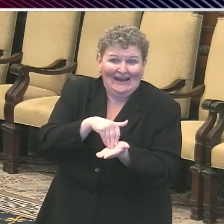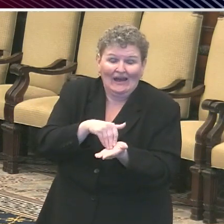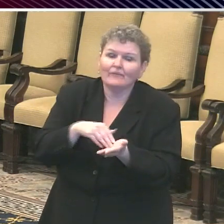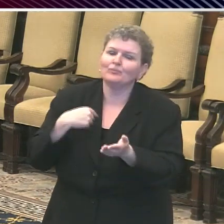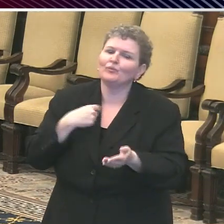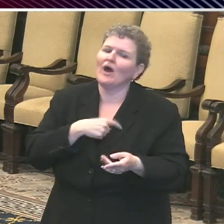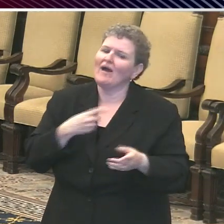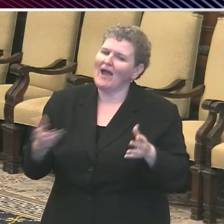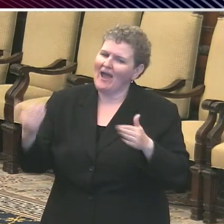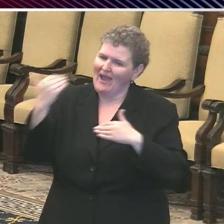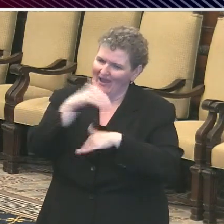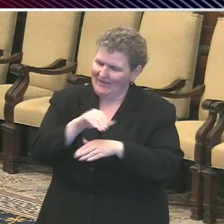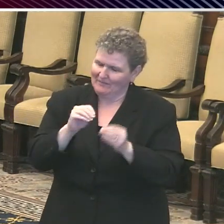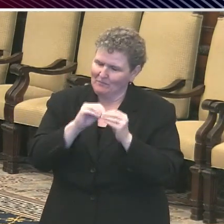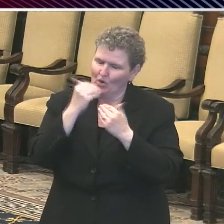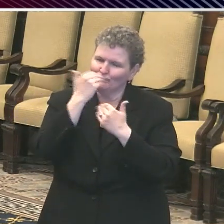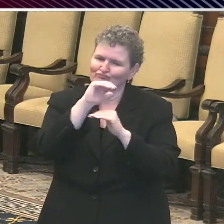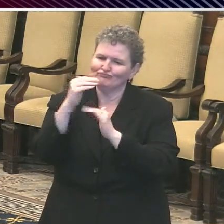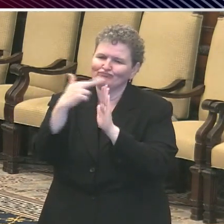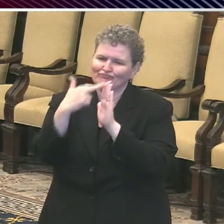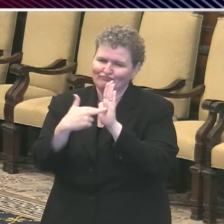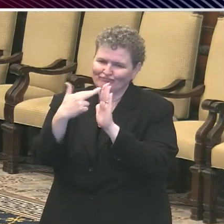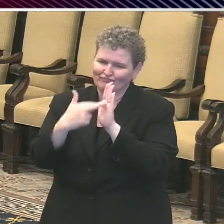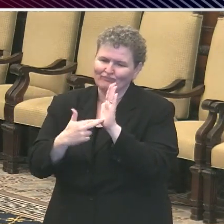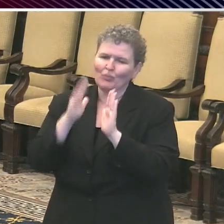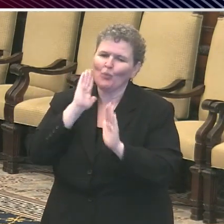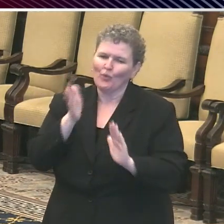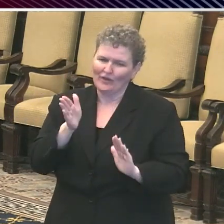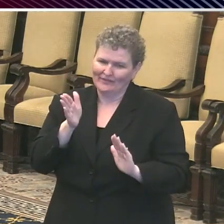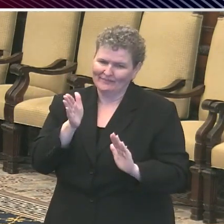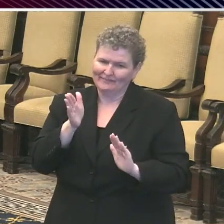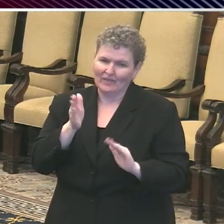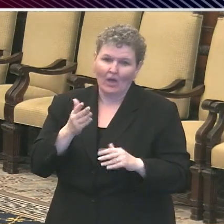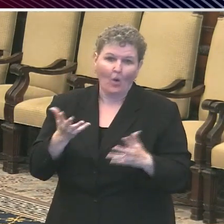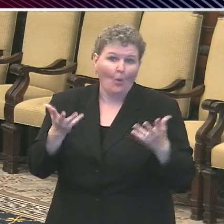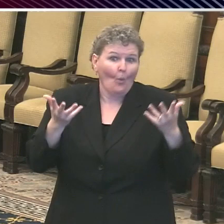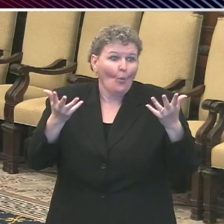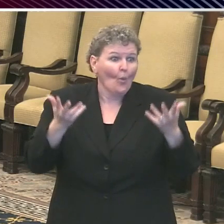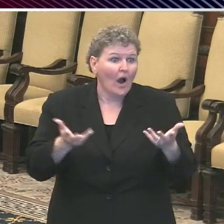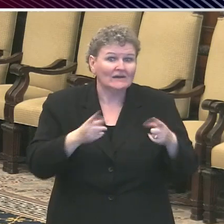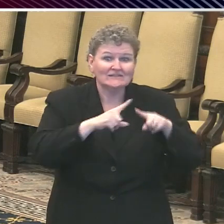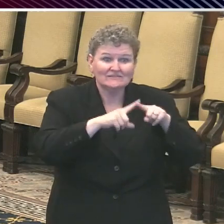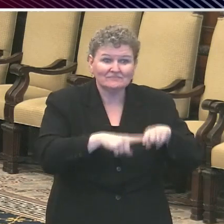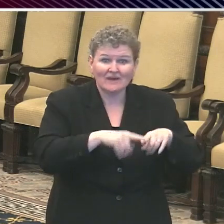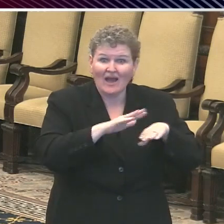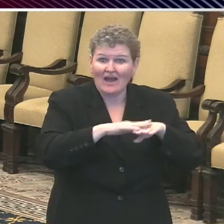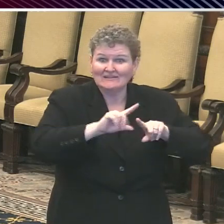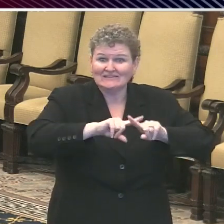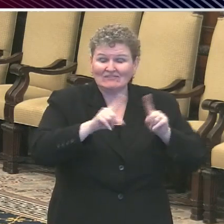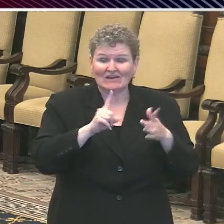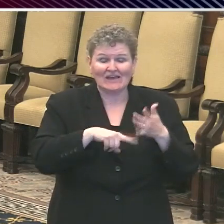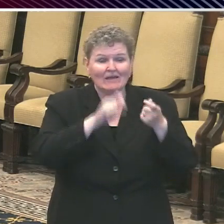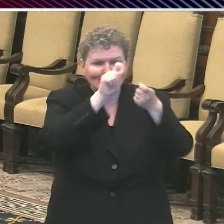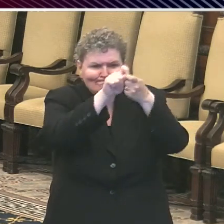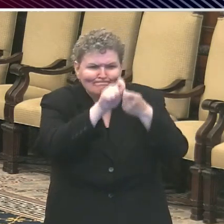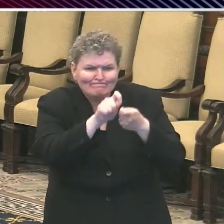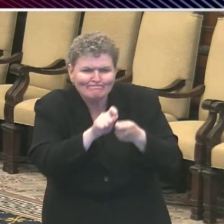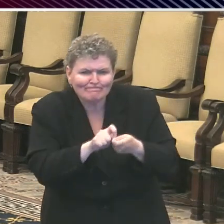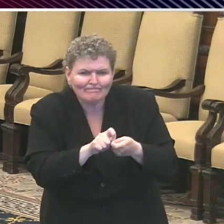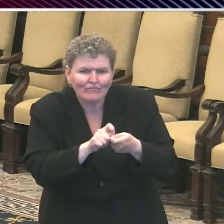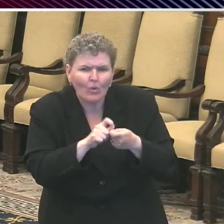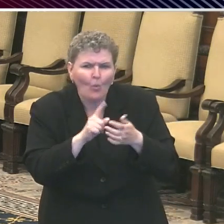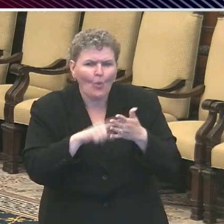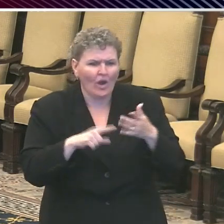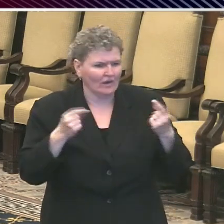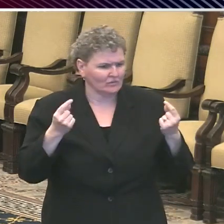restrictions to try to prevent that viral activity. I can't tell you what they would be because it may depend on what type of activity it seems to be leading